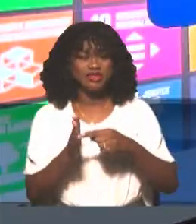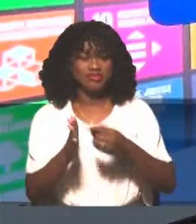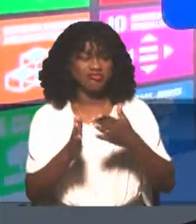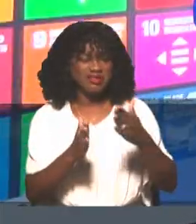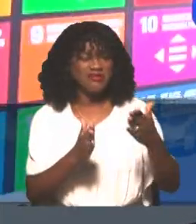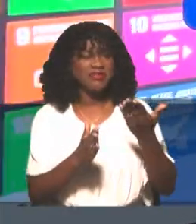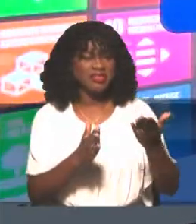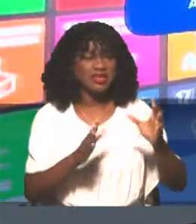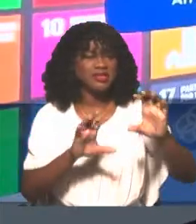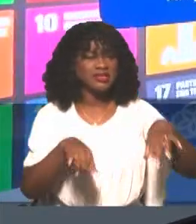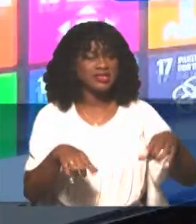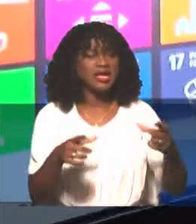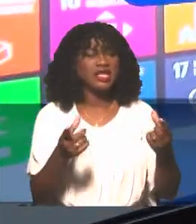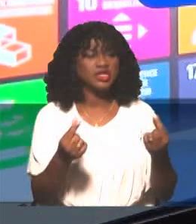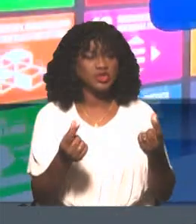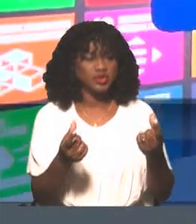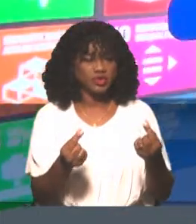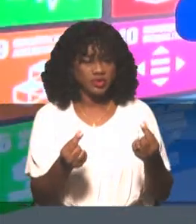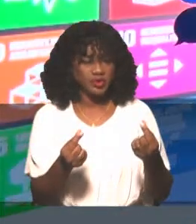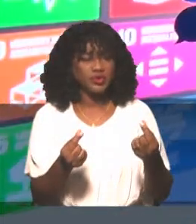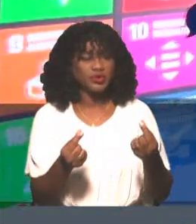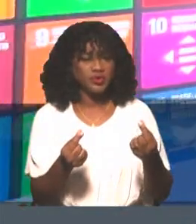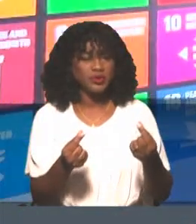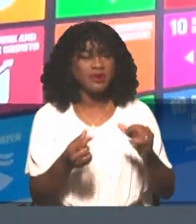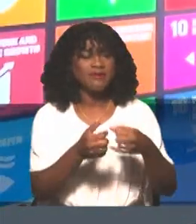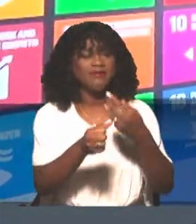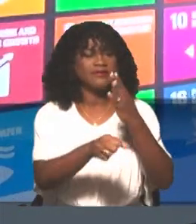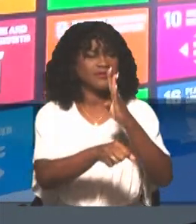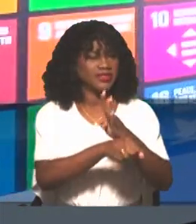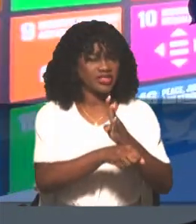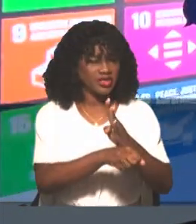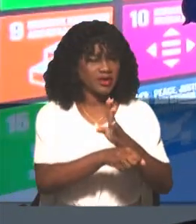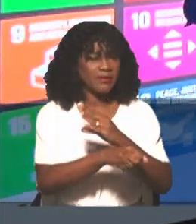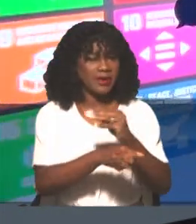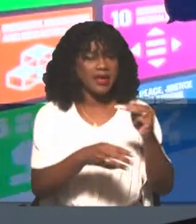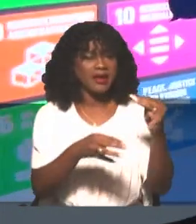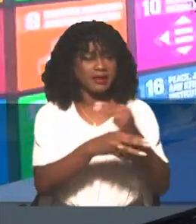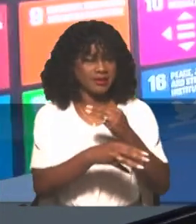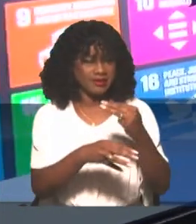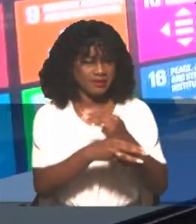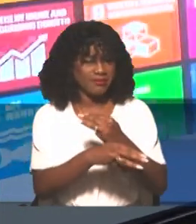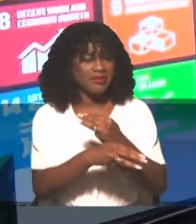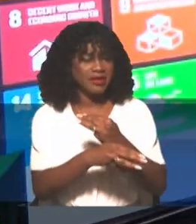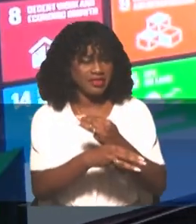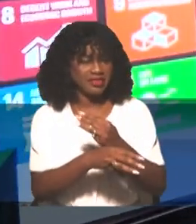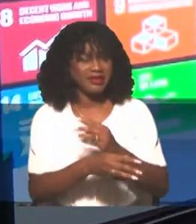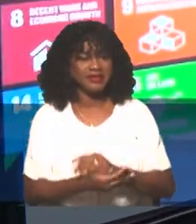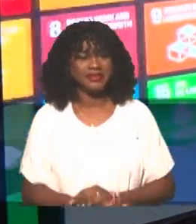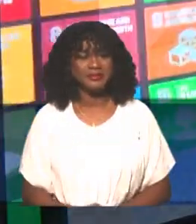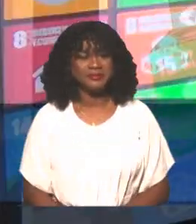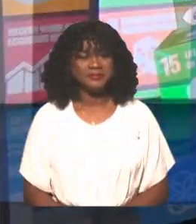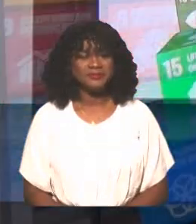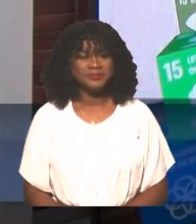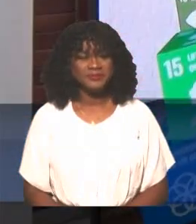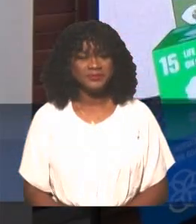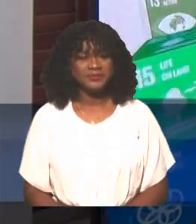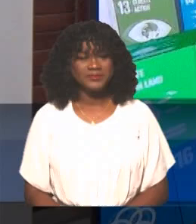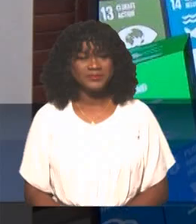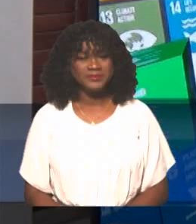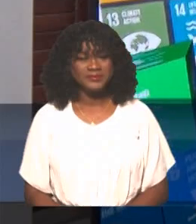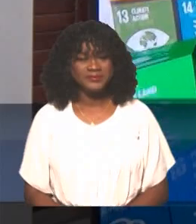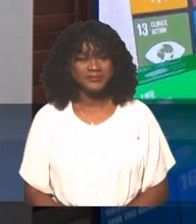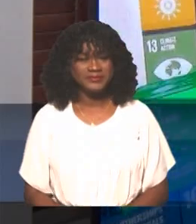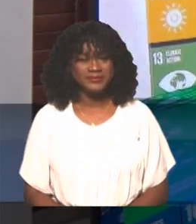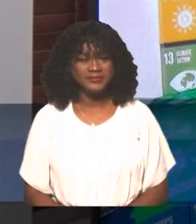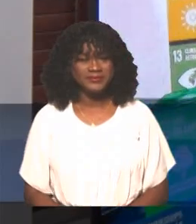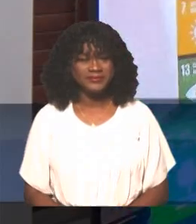paths available to them and the greater input of math in finance, according to Associate Director Digital Experience, Sarah